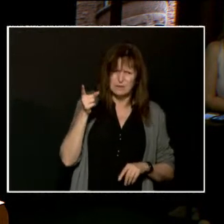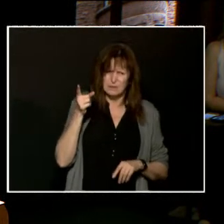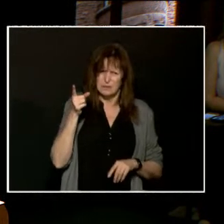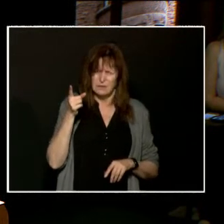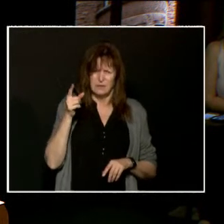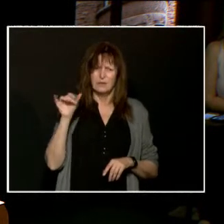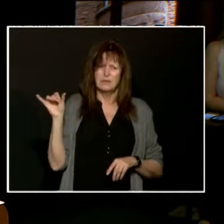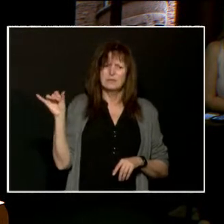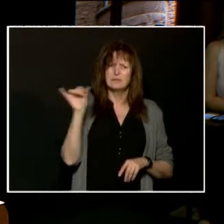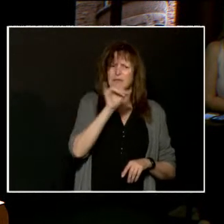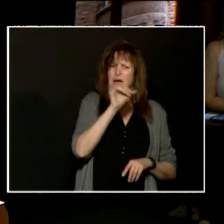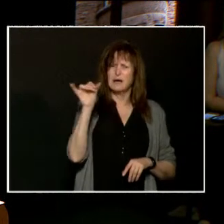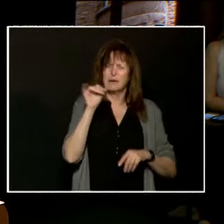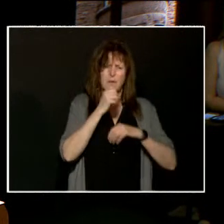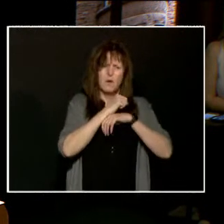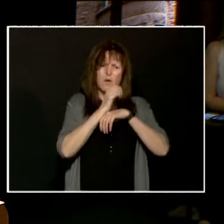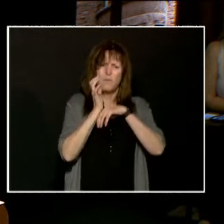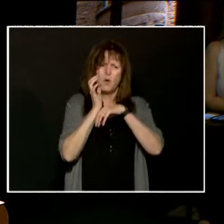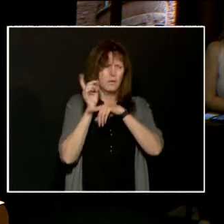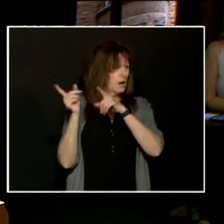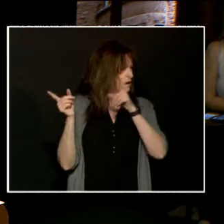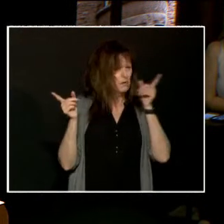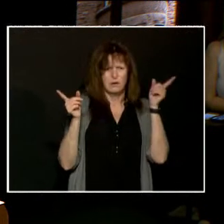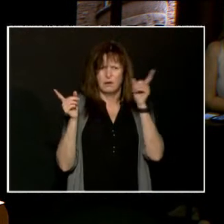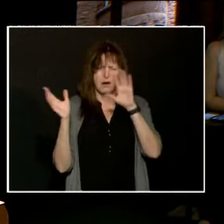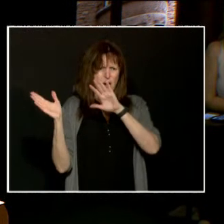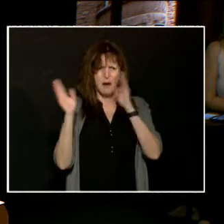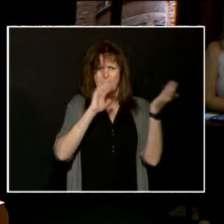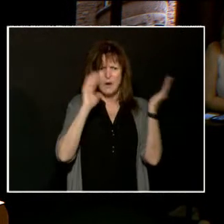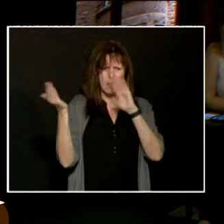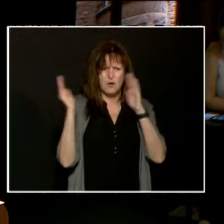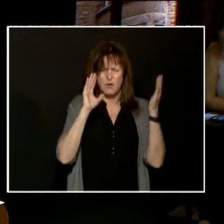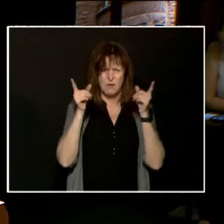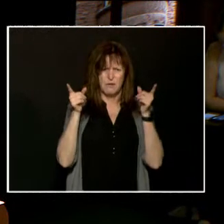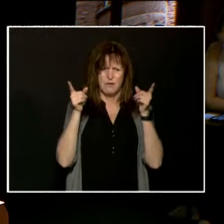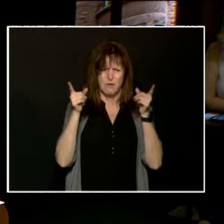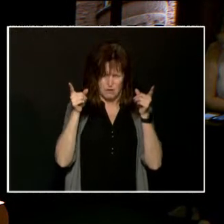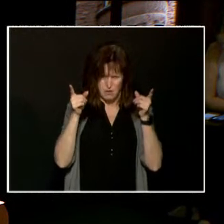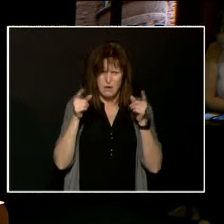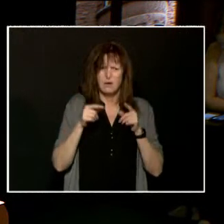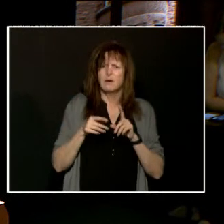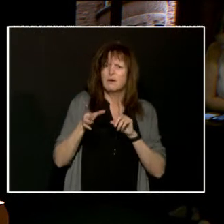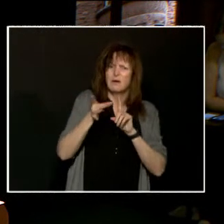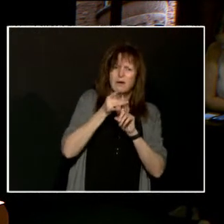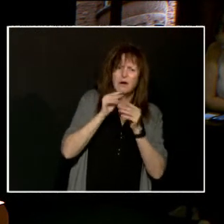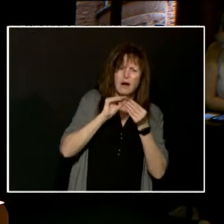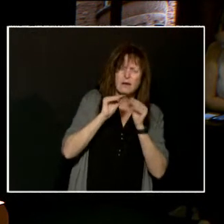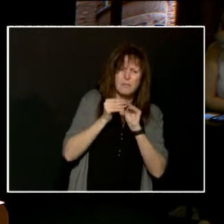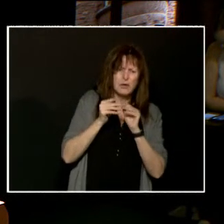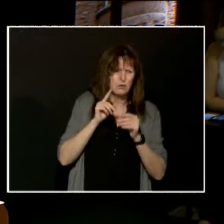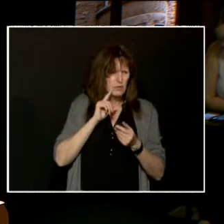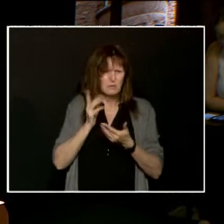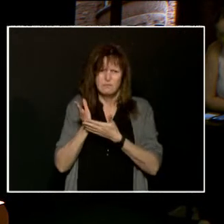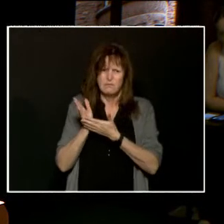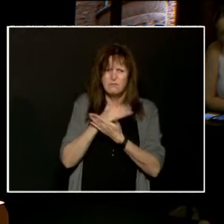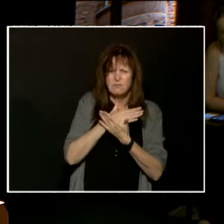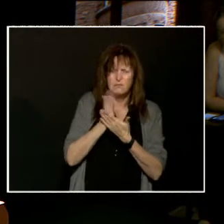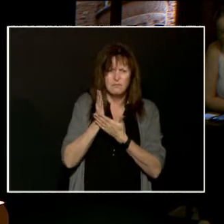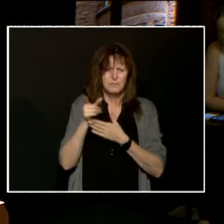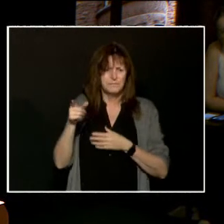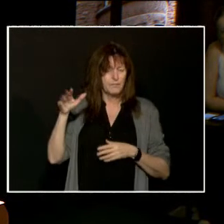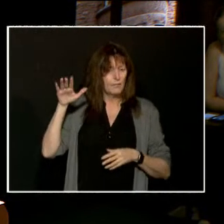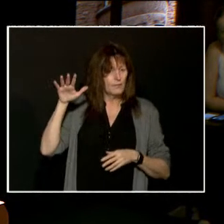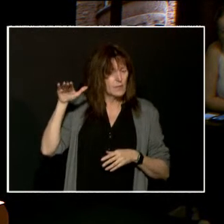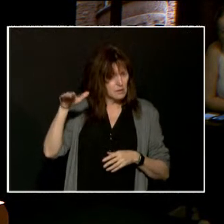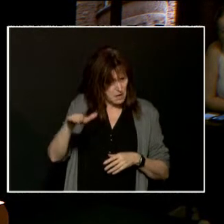is, and yet their cases are in the sort of decreasing sort of range there, according to your modeling. So is there, what can, I guess,